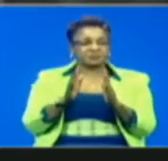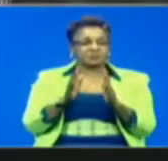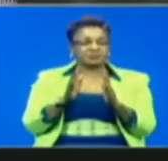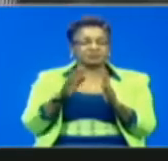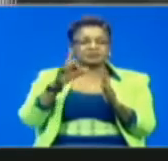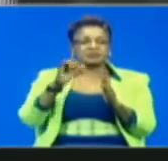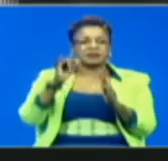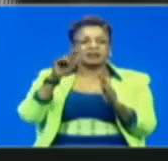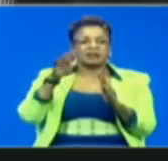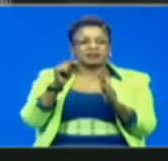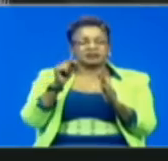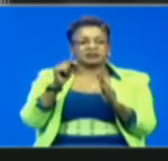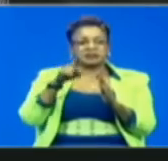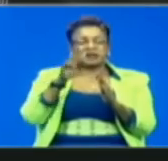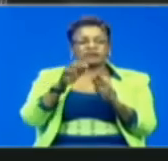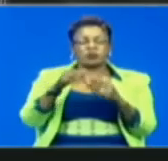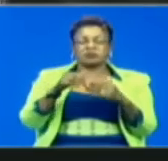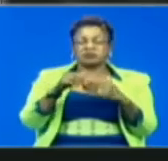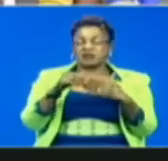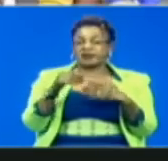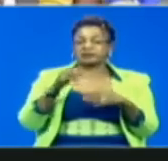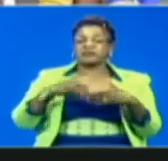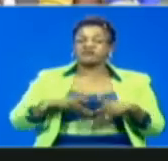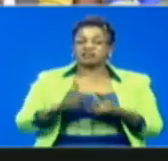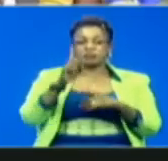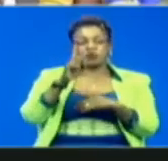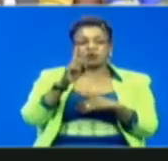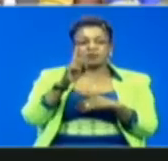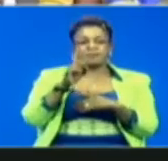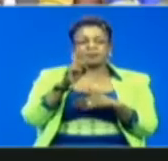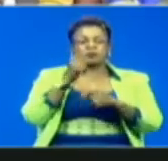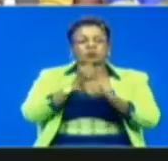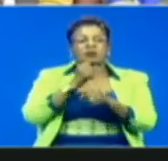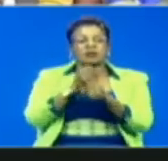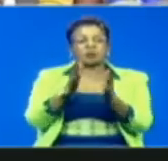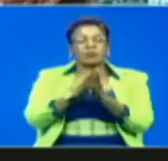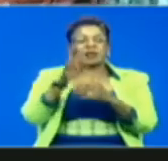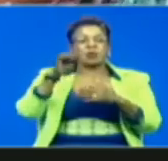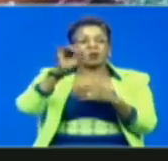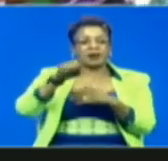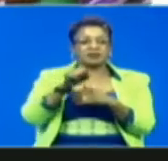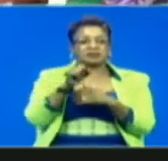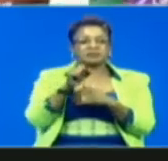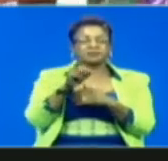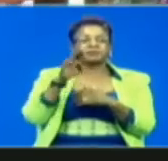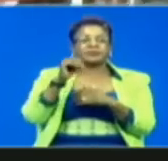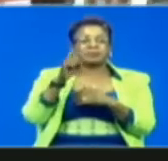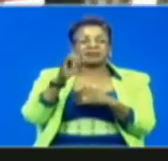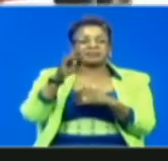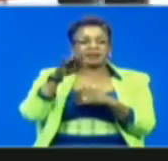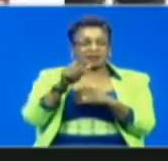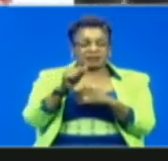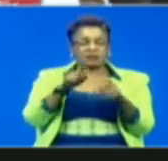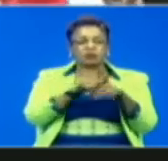Lynette Wekesa, who was the eldest of the three, was an employee of the National Youth Service. Maximilian Wekesa